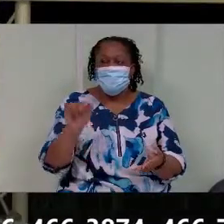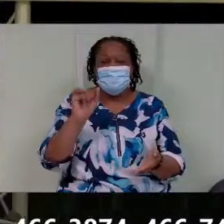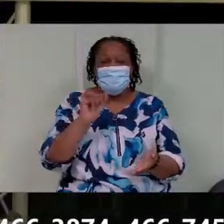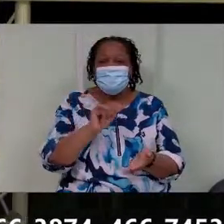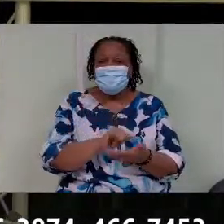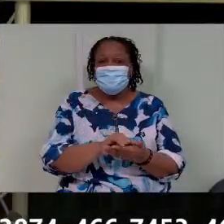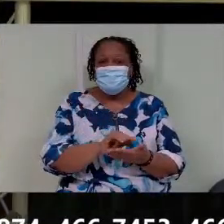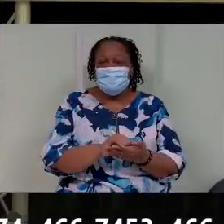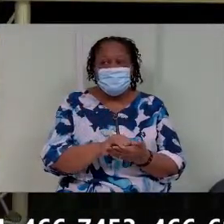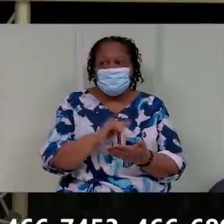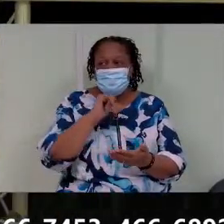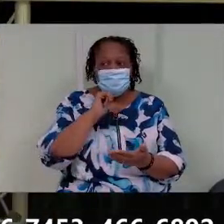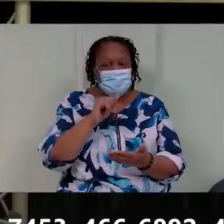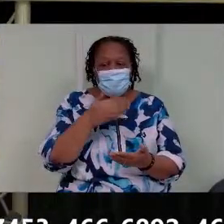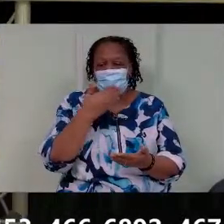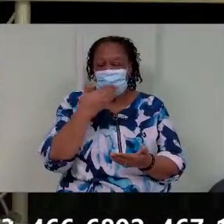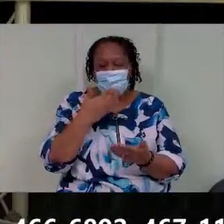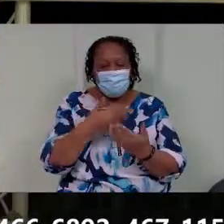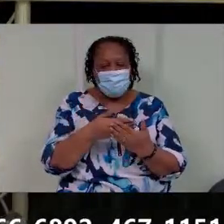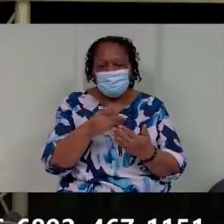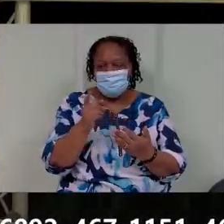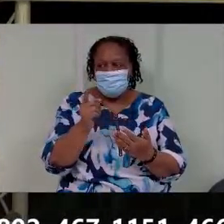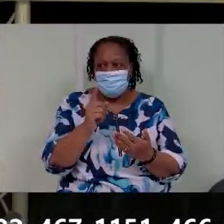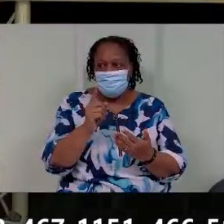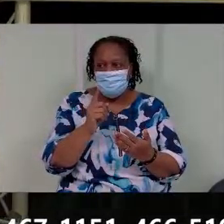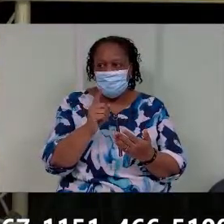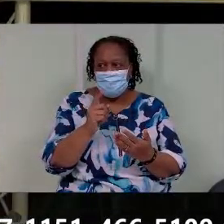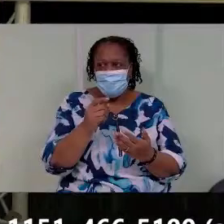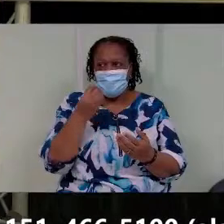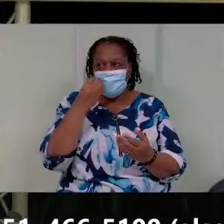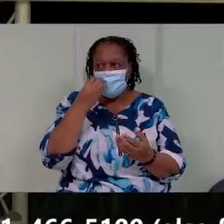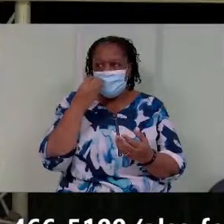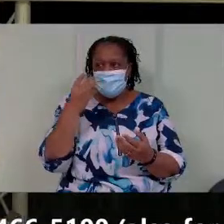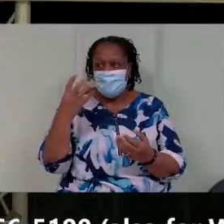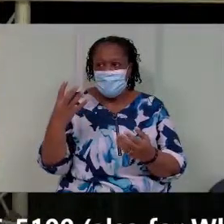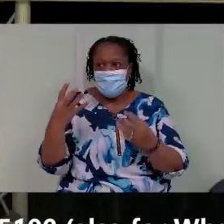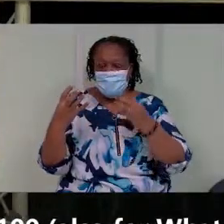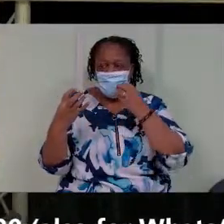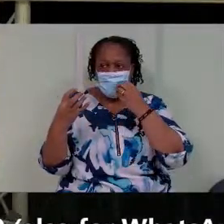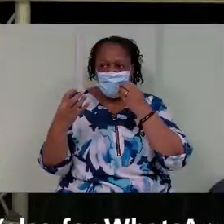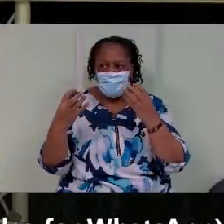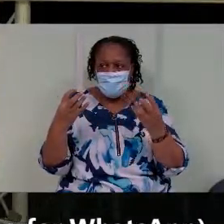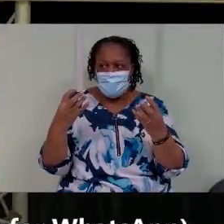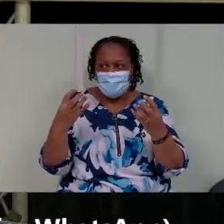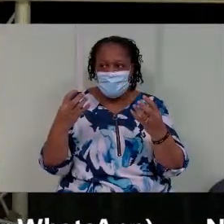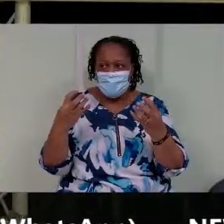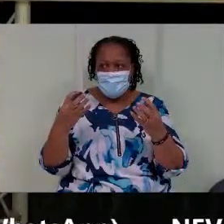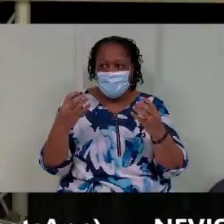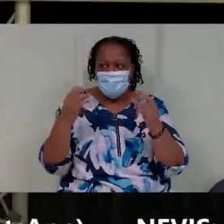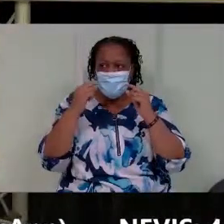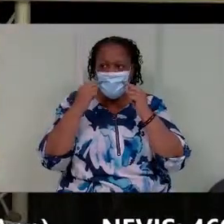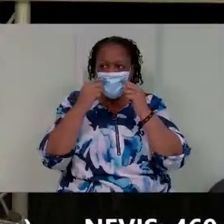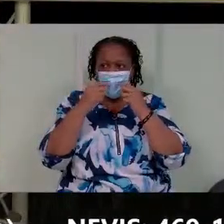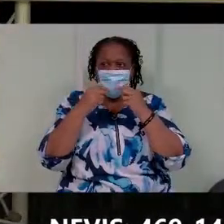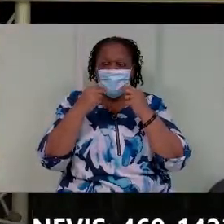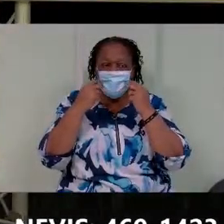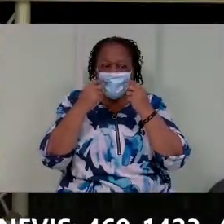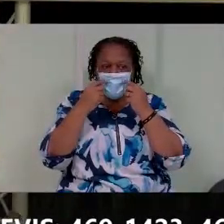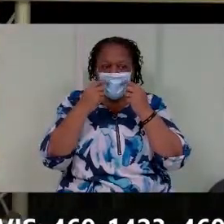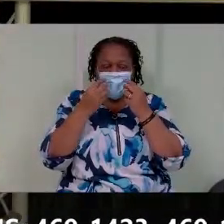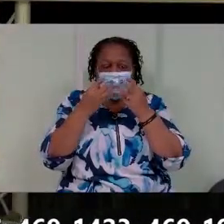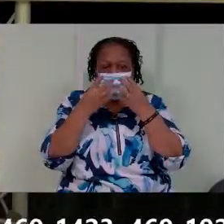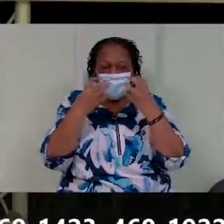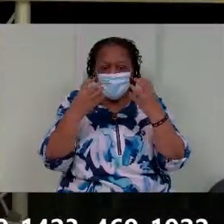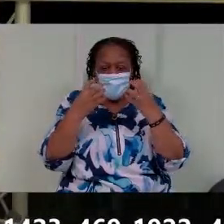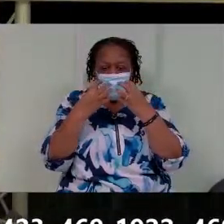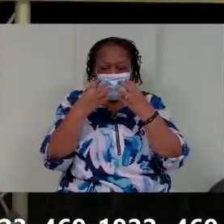the CDC doesn't recommend the use of masks with valves because you do not protect the person who you